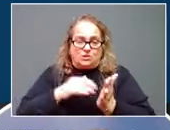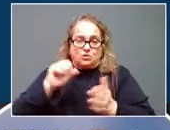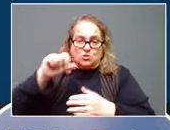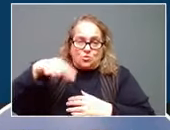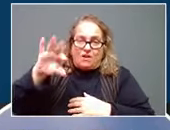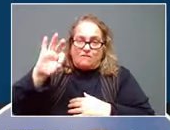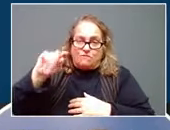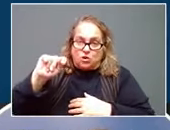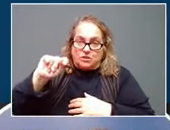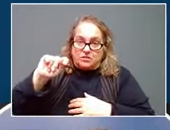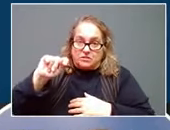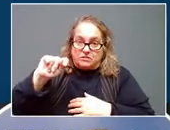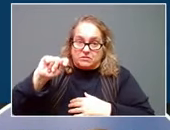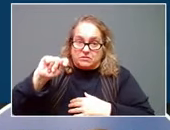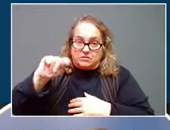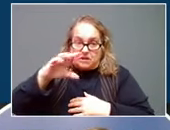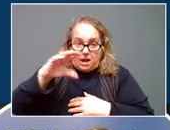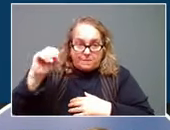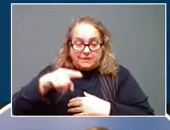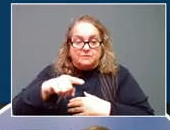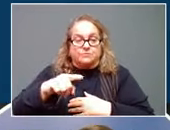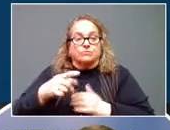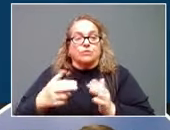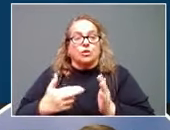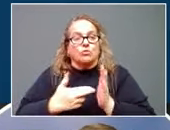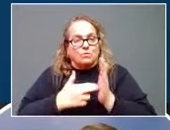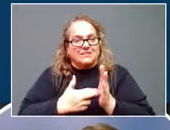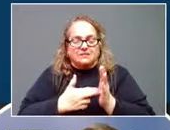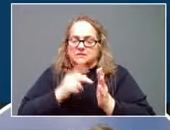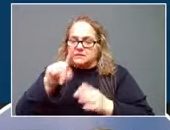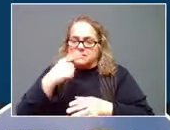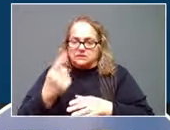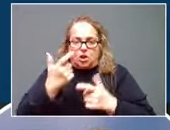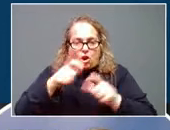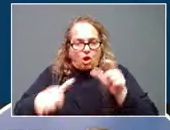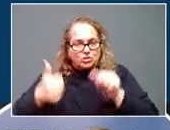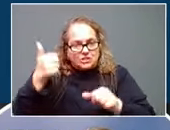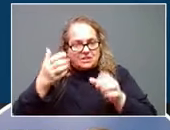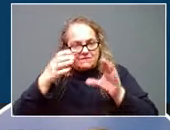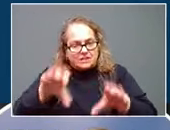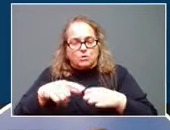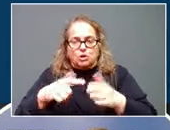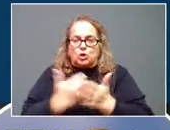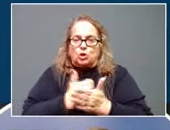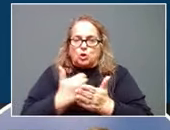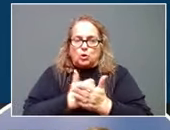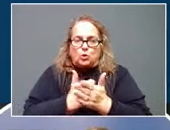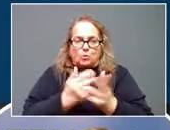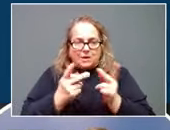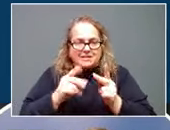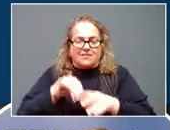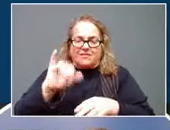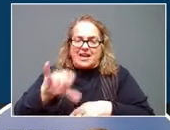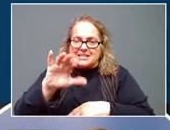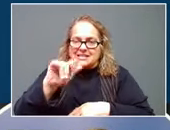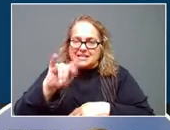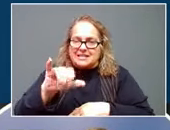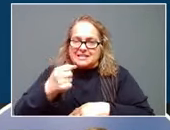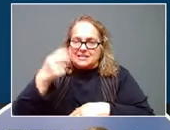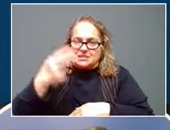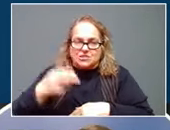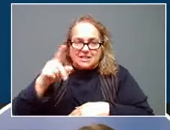operation, again, representing the single largest investment in a new facility in that city's history. It'll help Tyson meet the growing demand